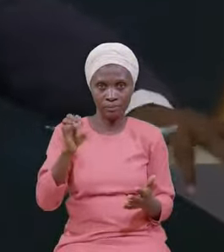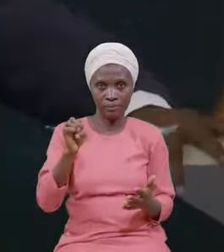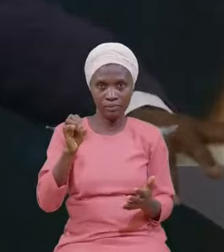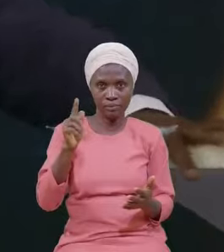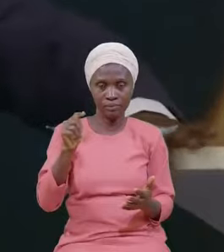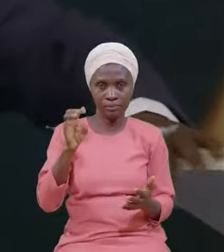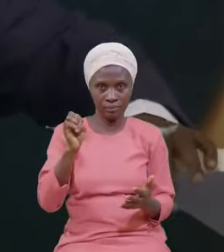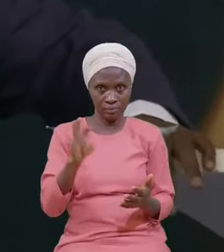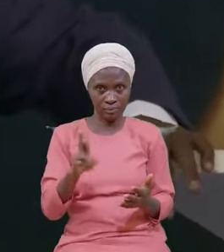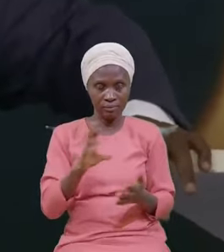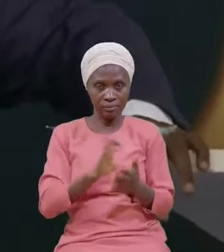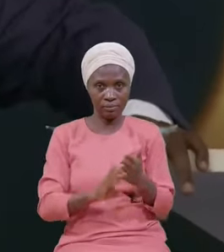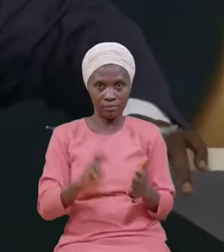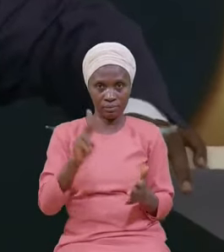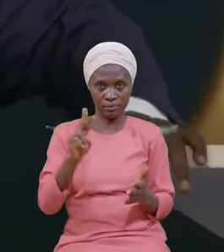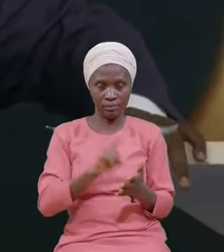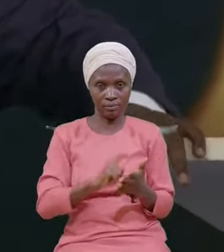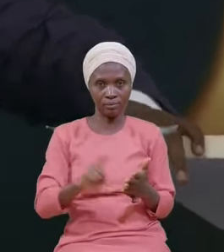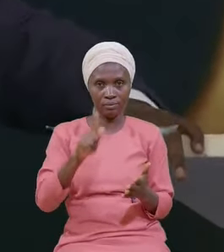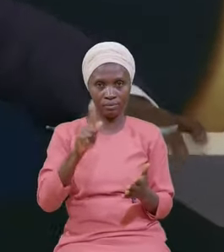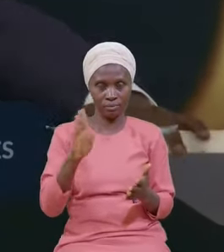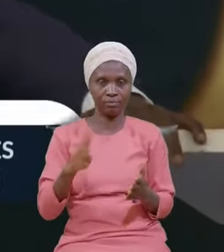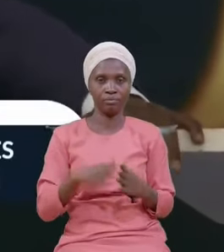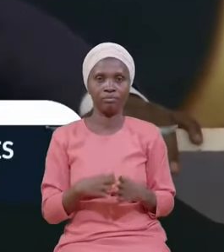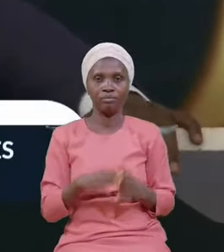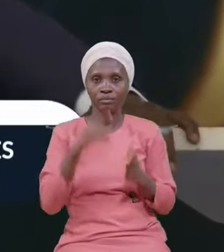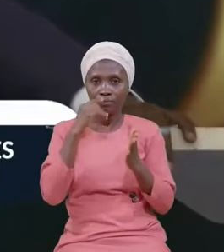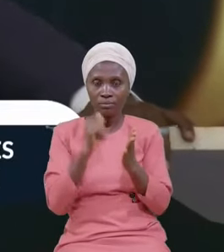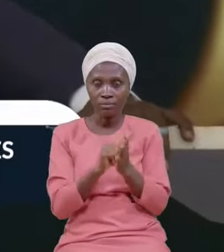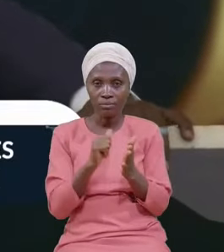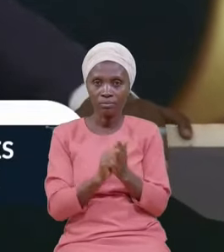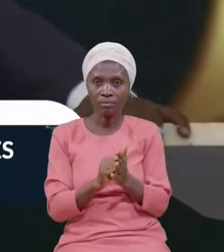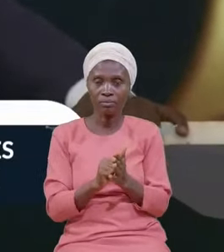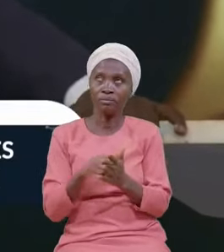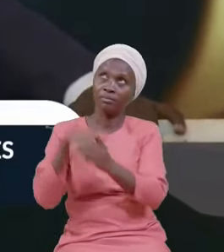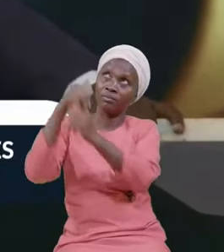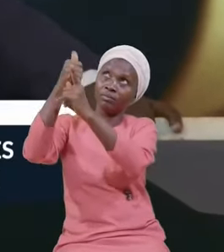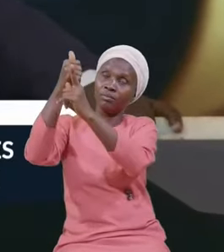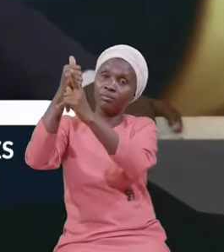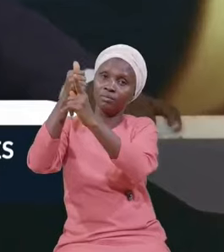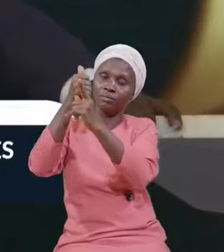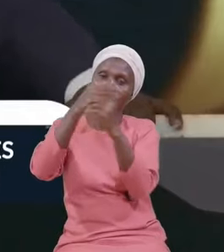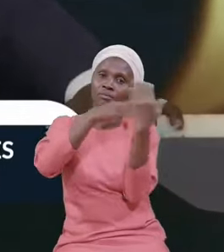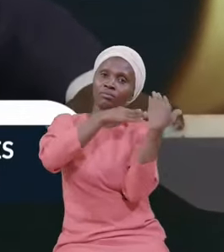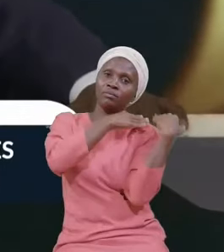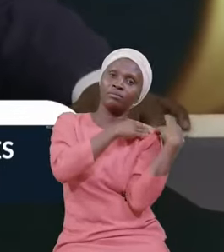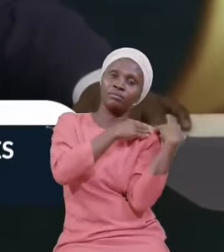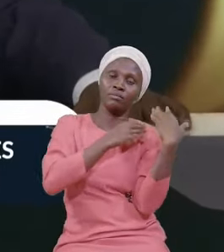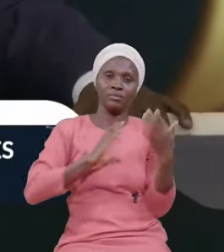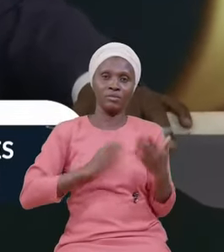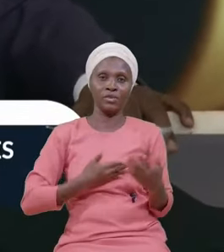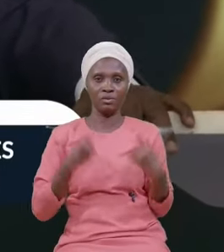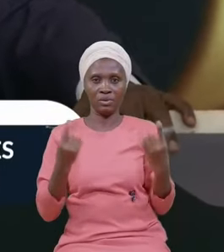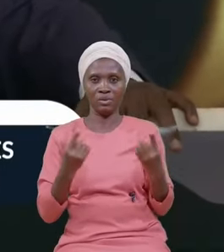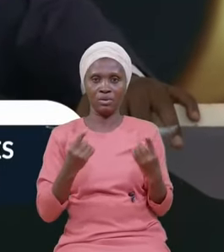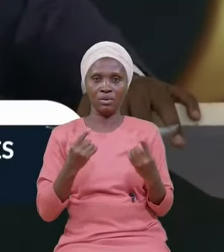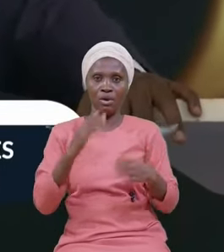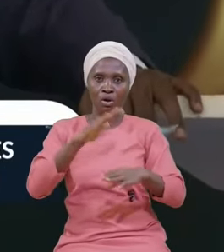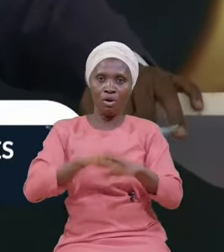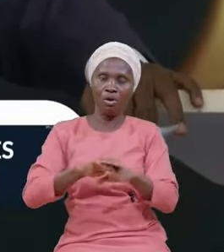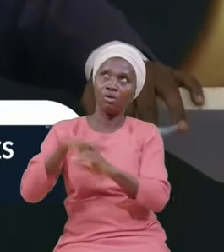says who is so self bear our sins in his own body on the